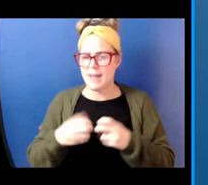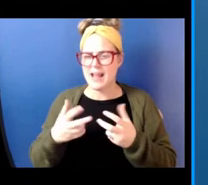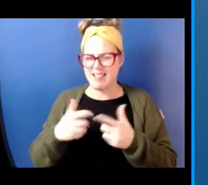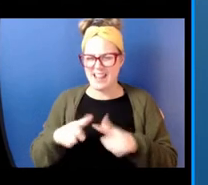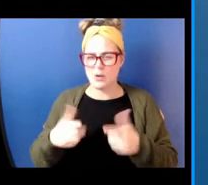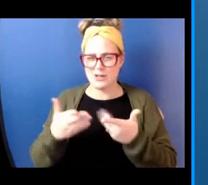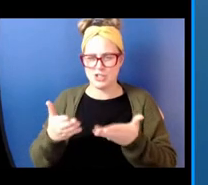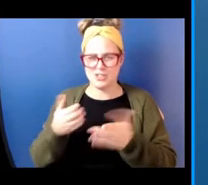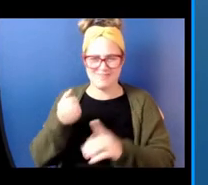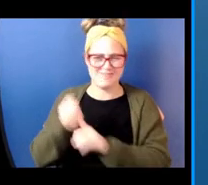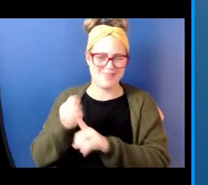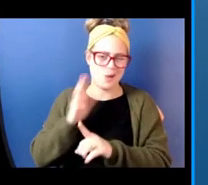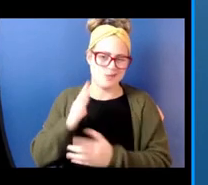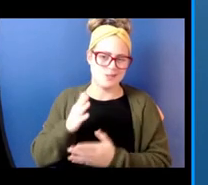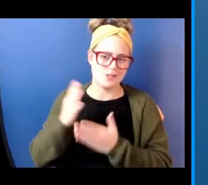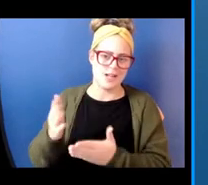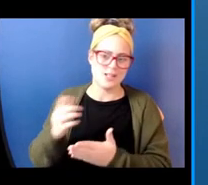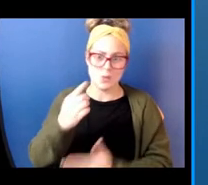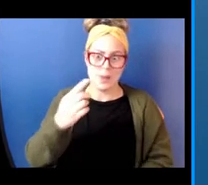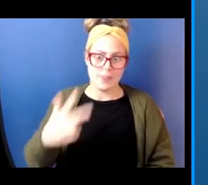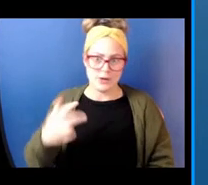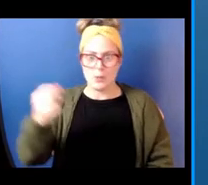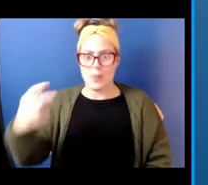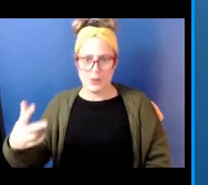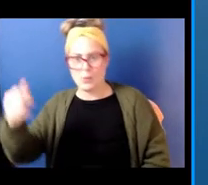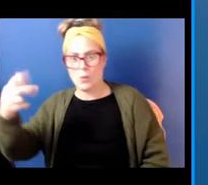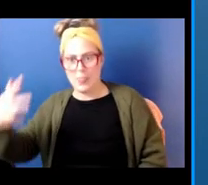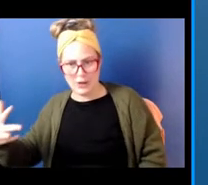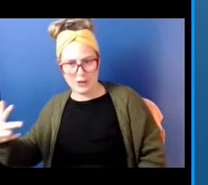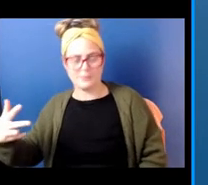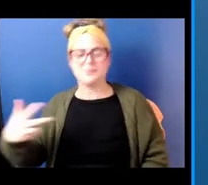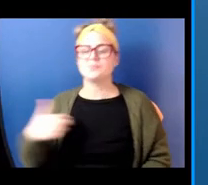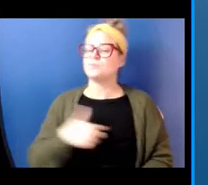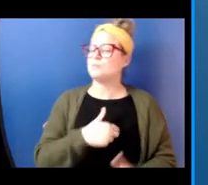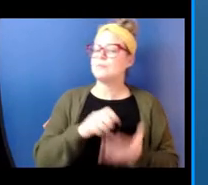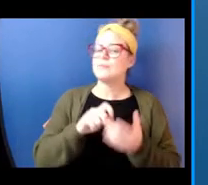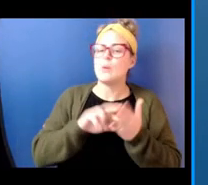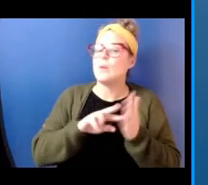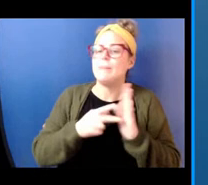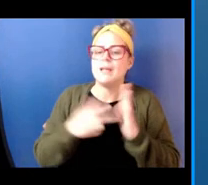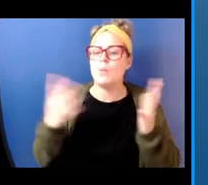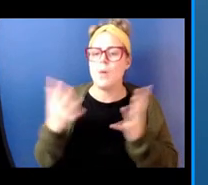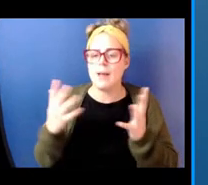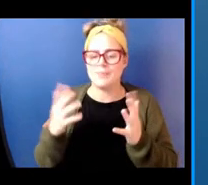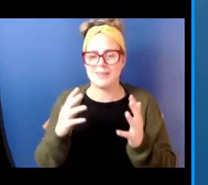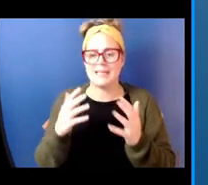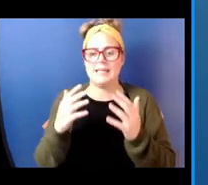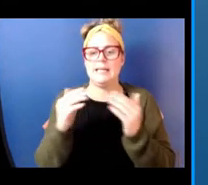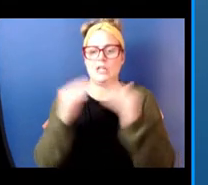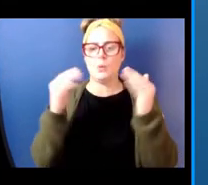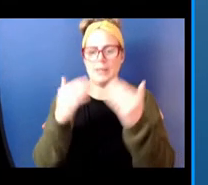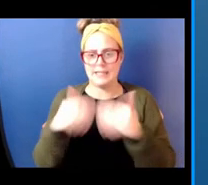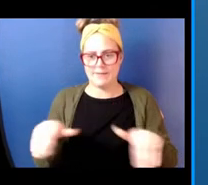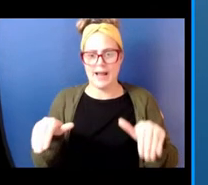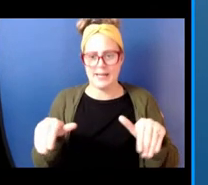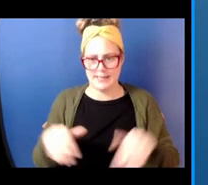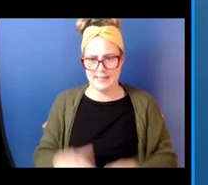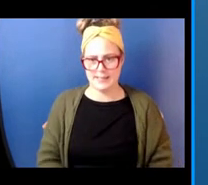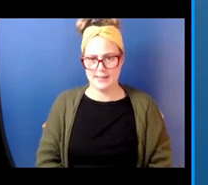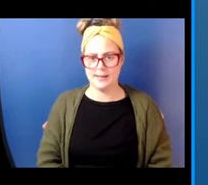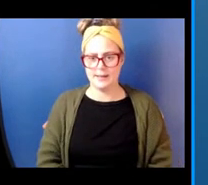something along the lines of one-third one-third one-third I think what we meant was should be as equally divided as possible